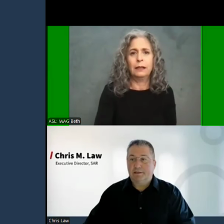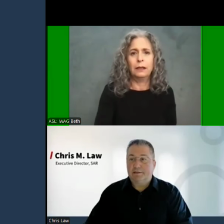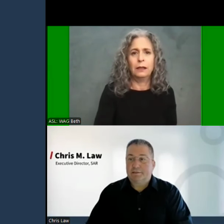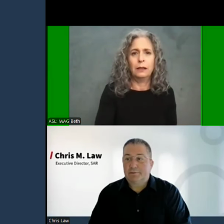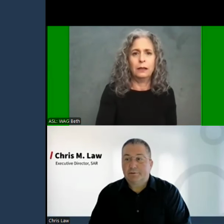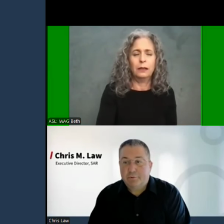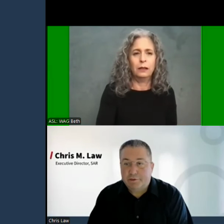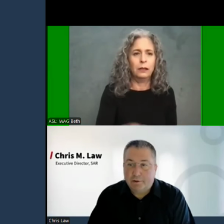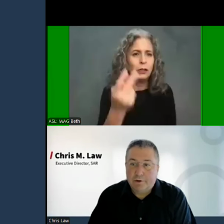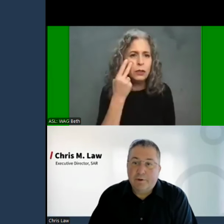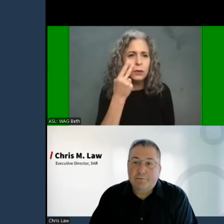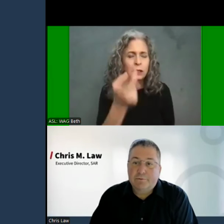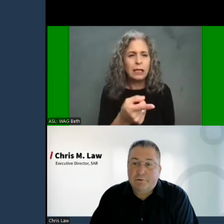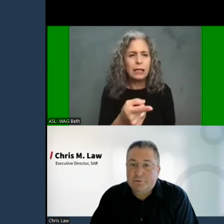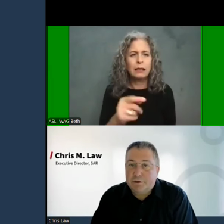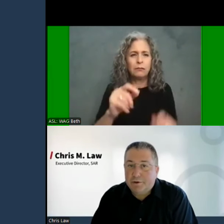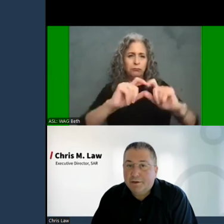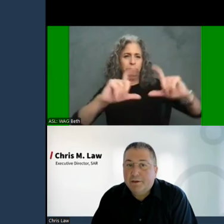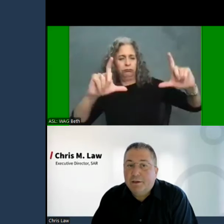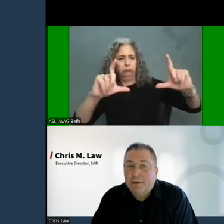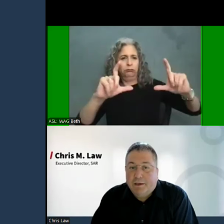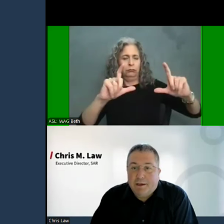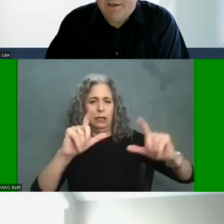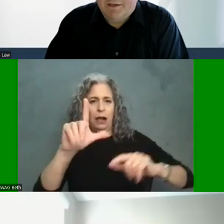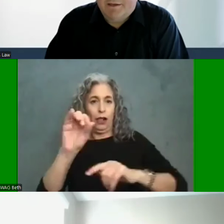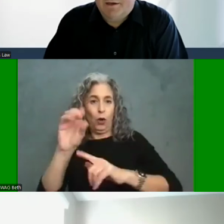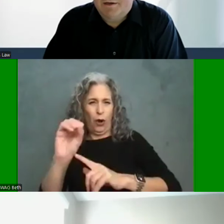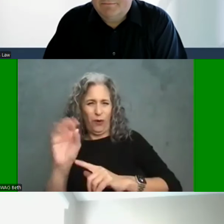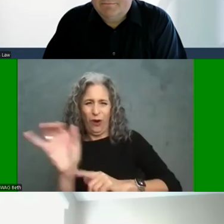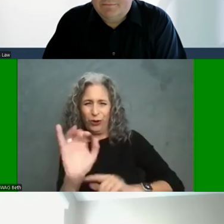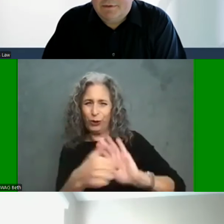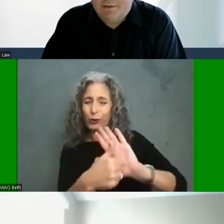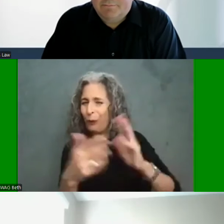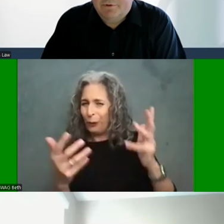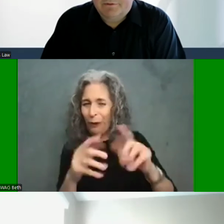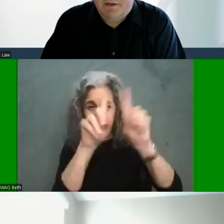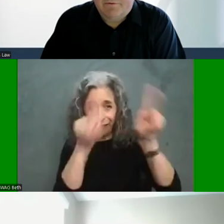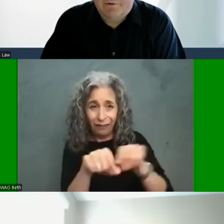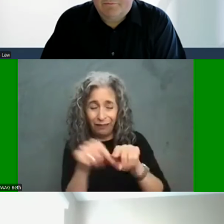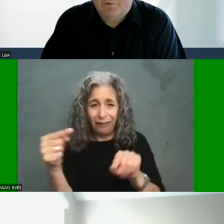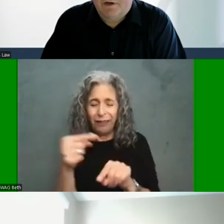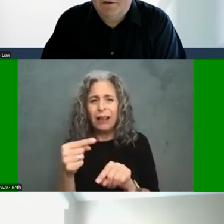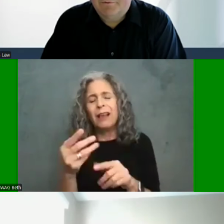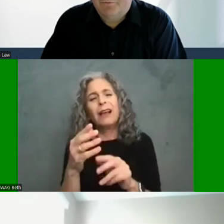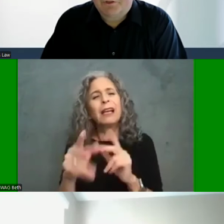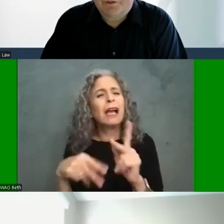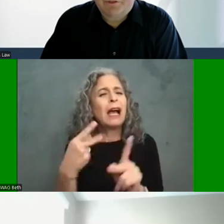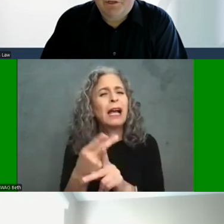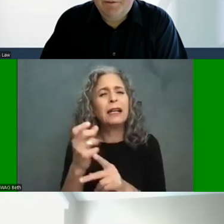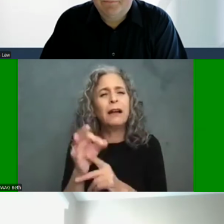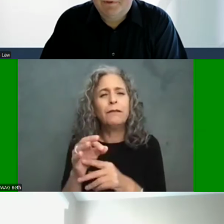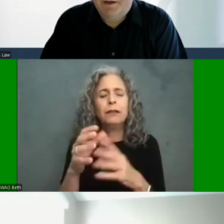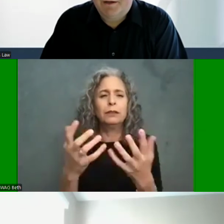the standard accessibility reporting logo, but we're also showing a prototype of a